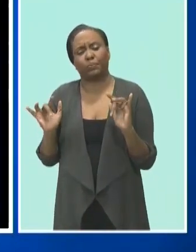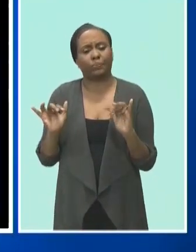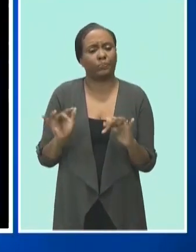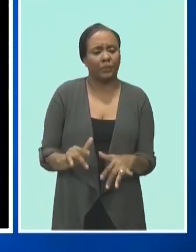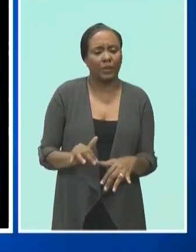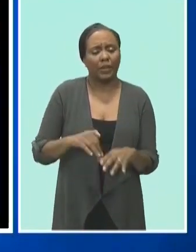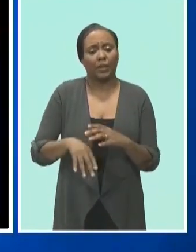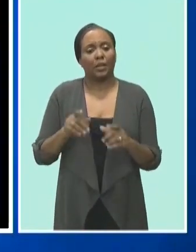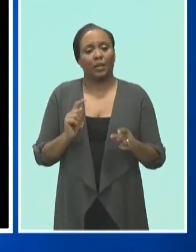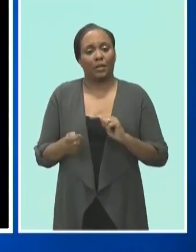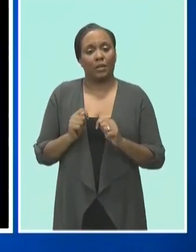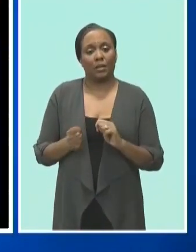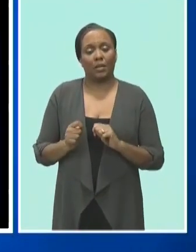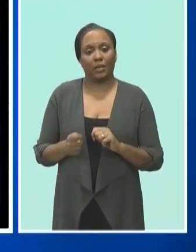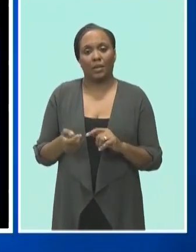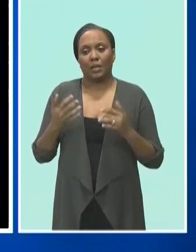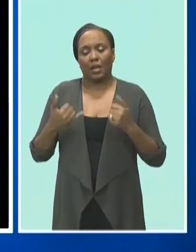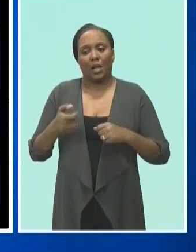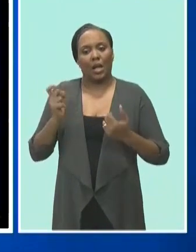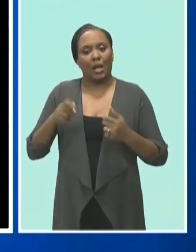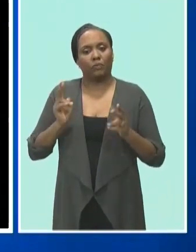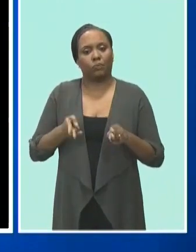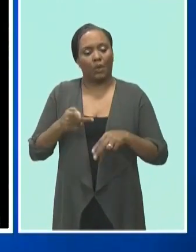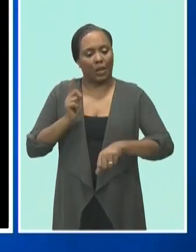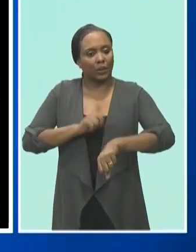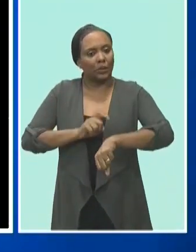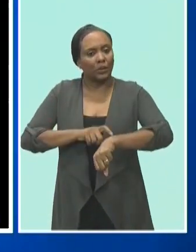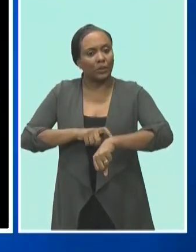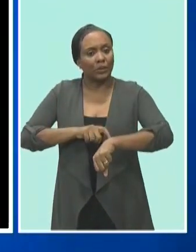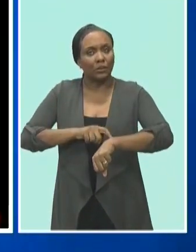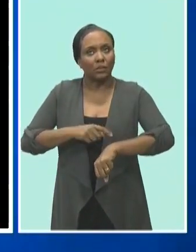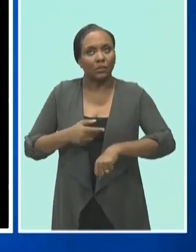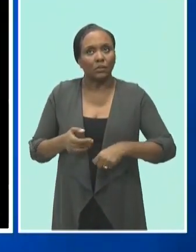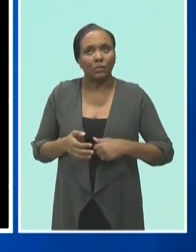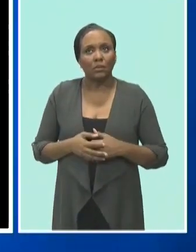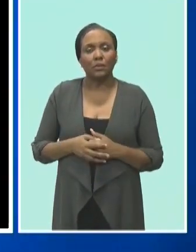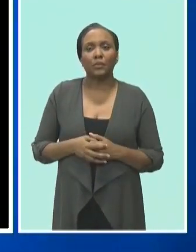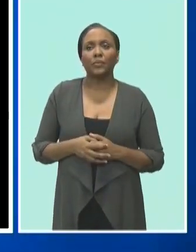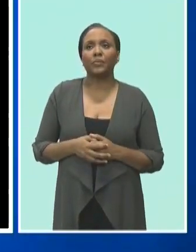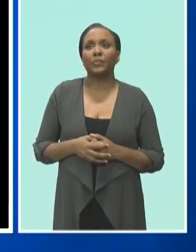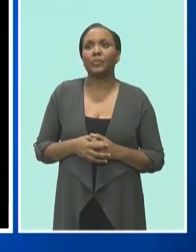Fernando are in a race against time.